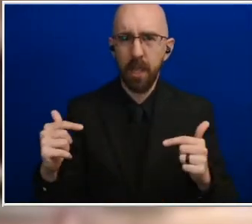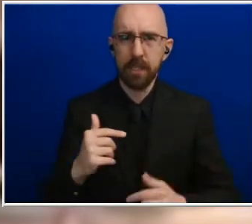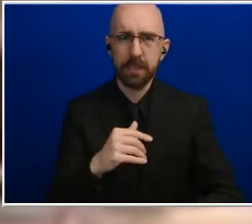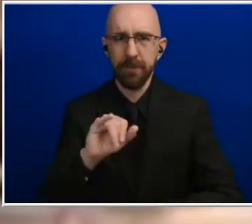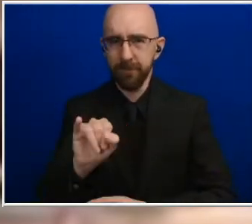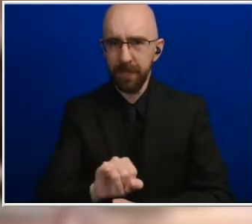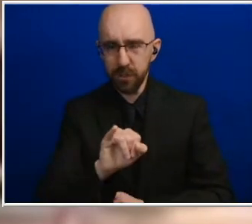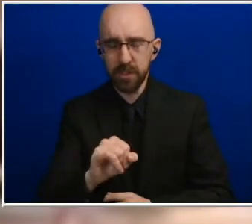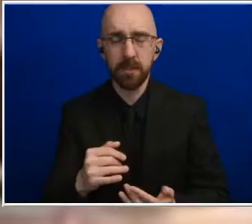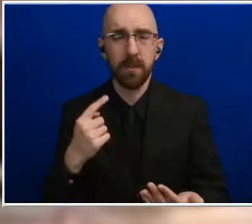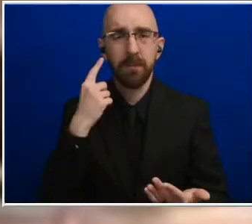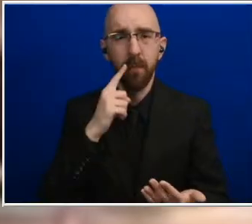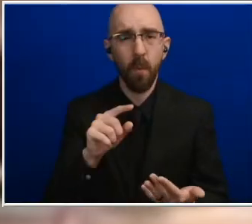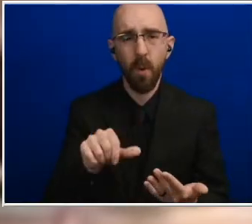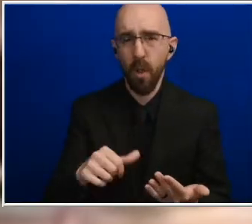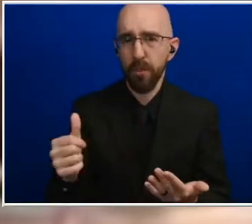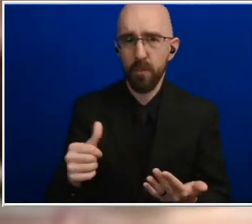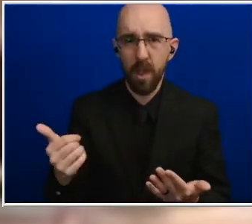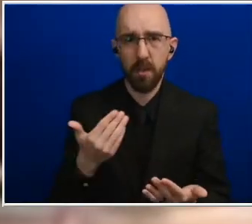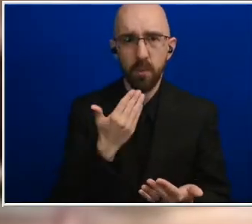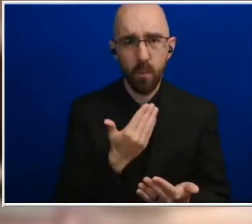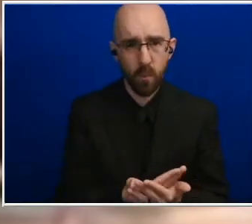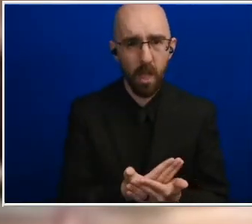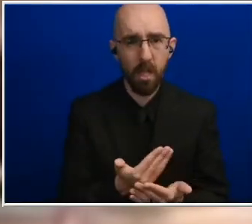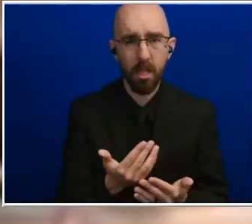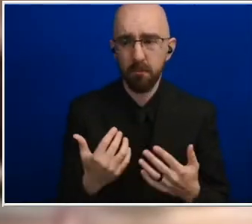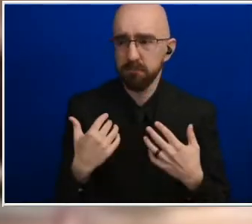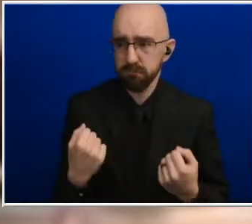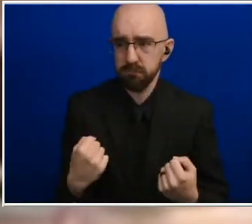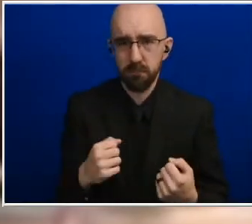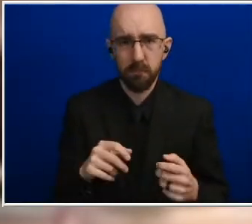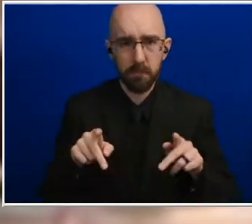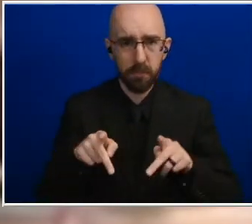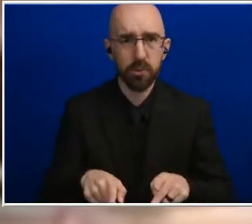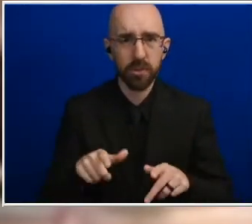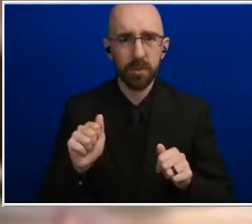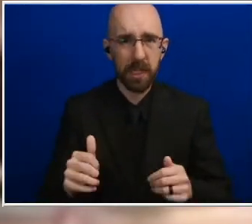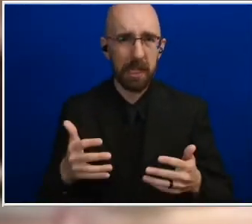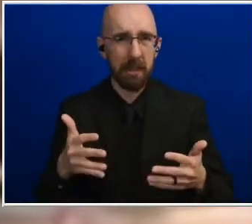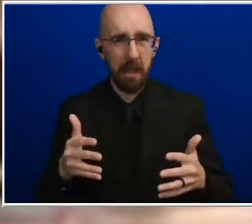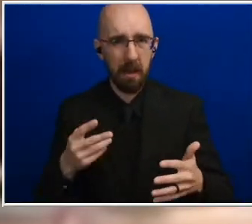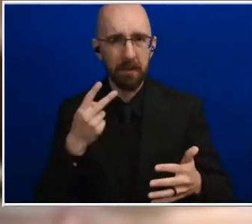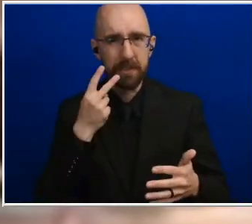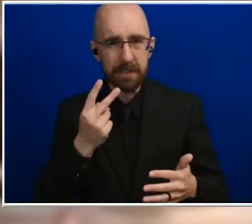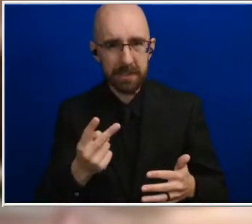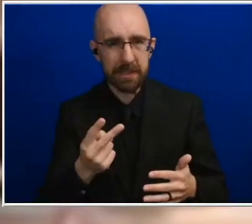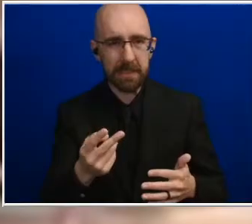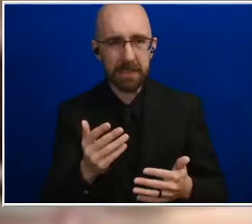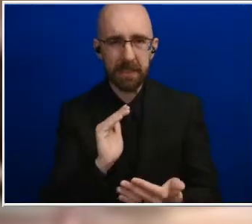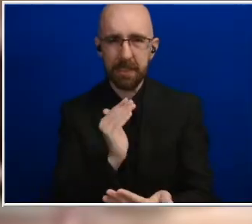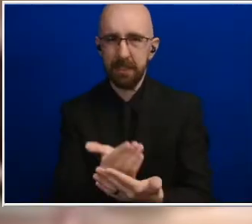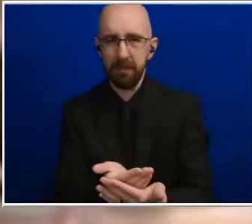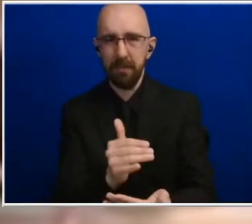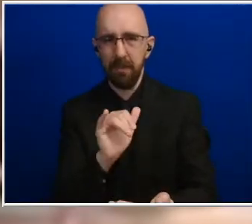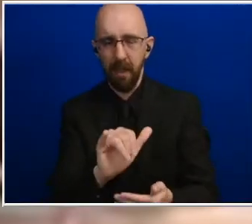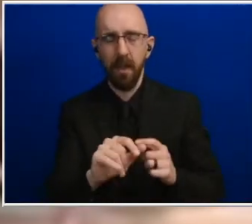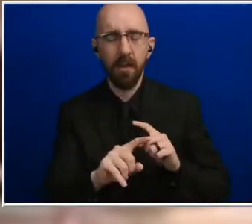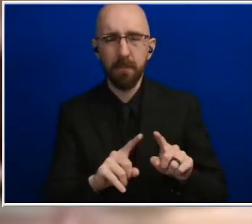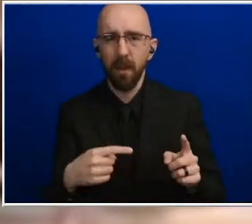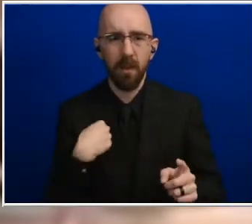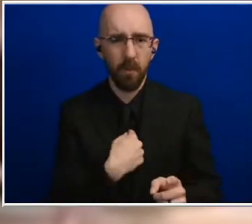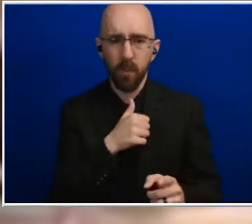for an otherwise well person, you could kind of see your way there. But, we don't do that